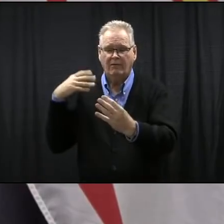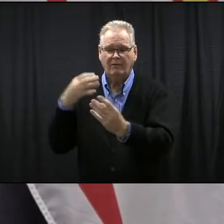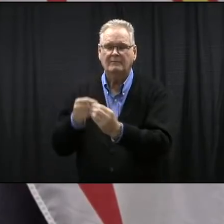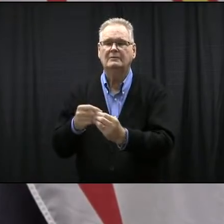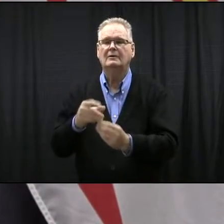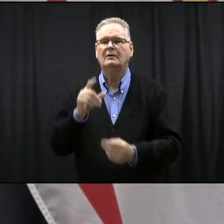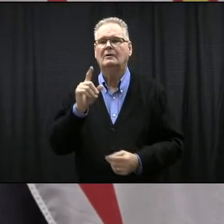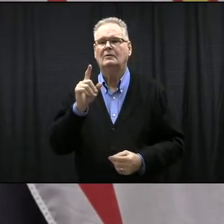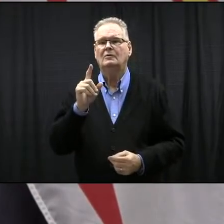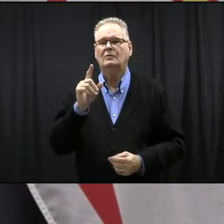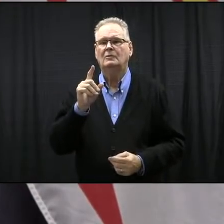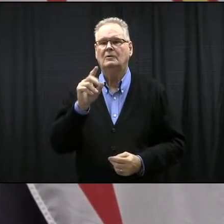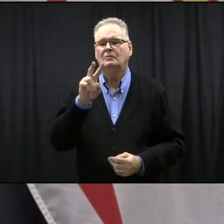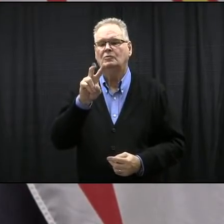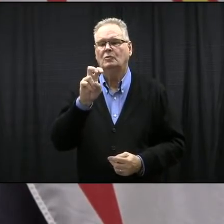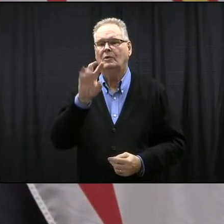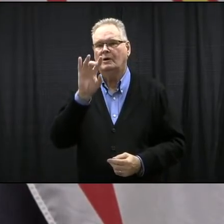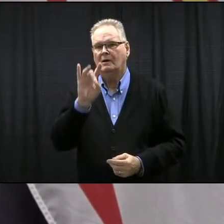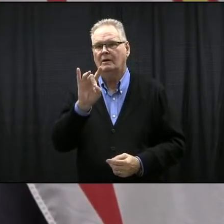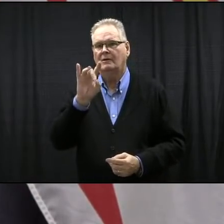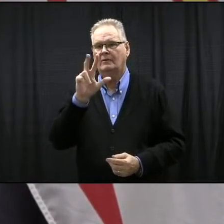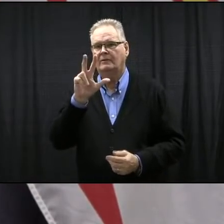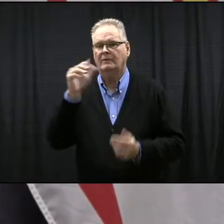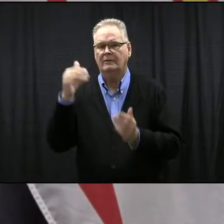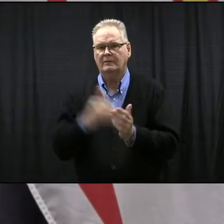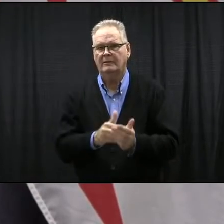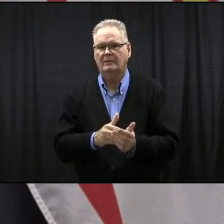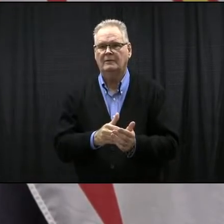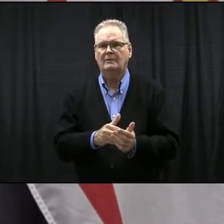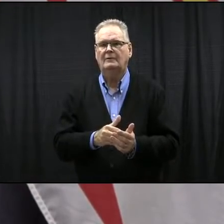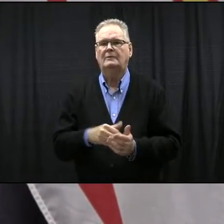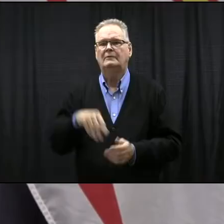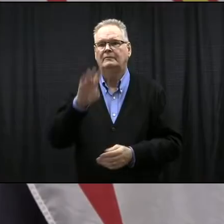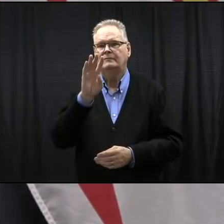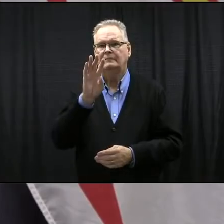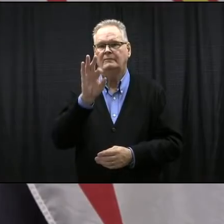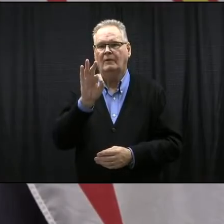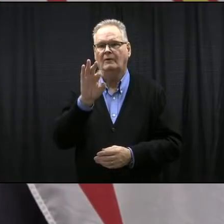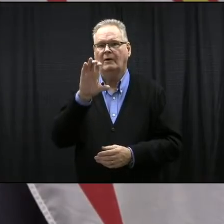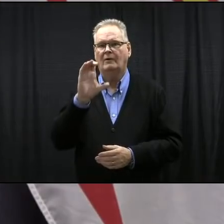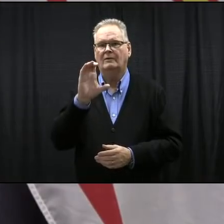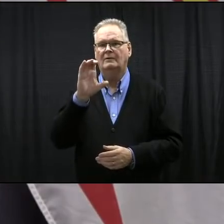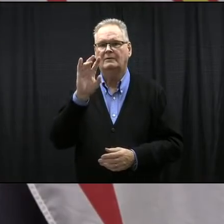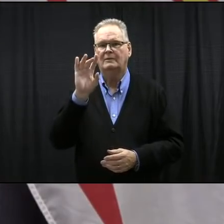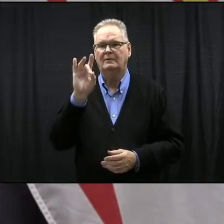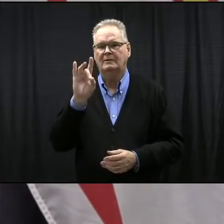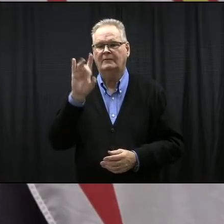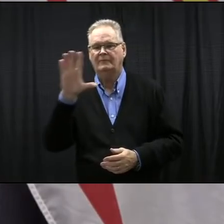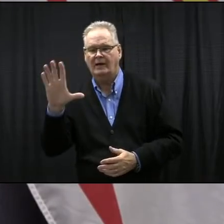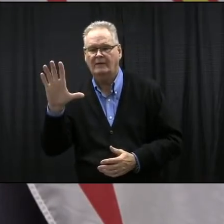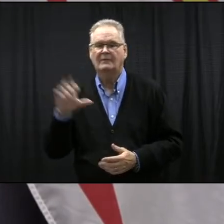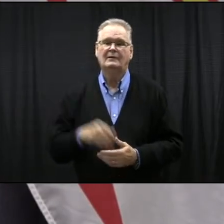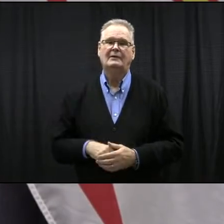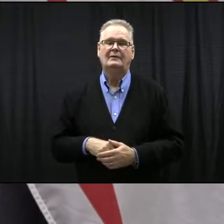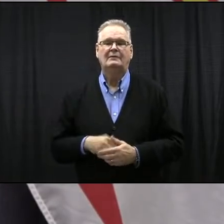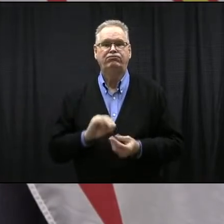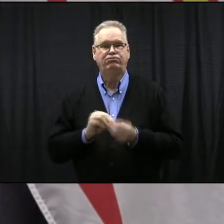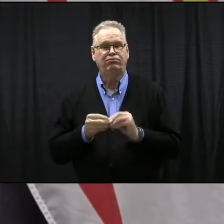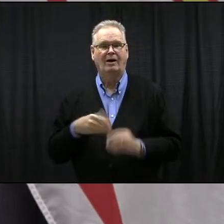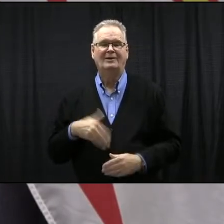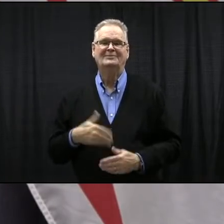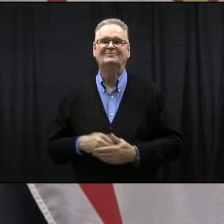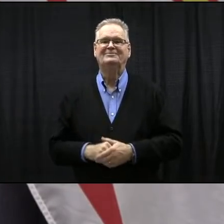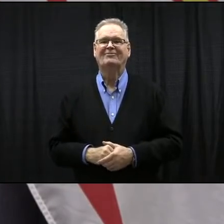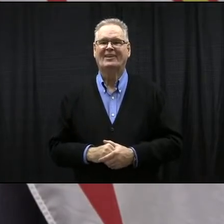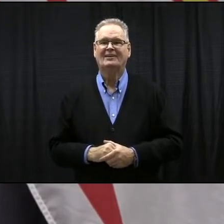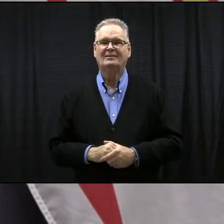As an update to the cluster in the Roddickton region, we have identified now 19 confirmed cases, and that investigation remains